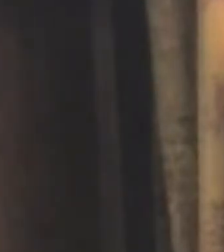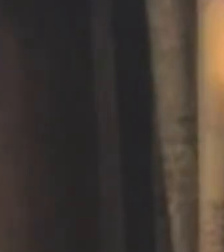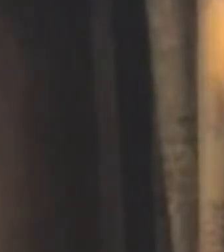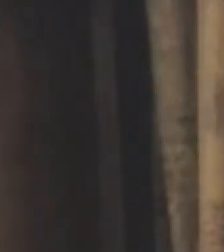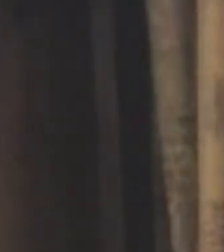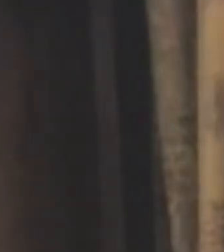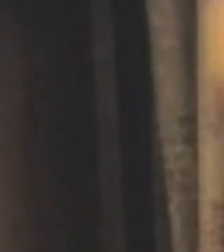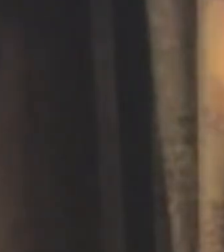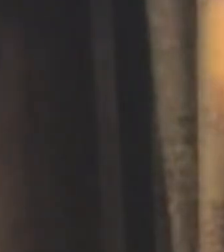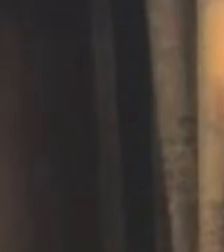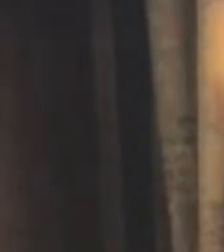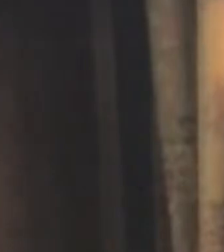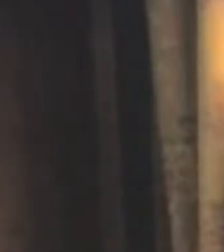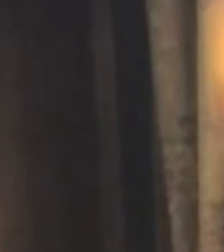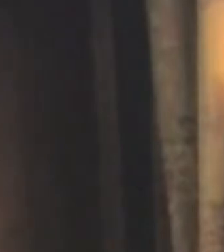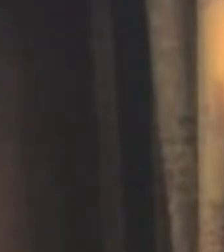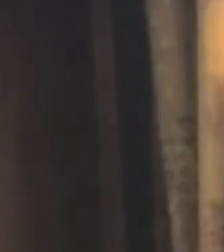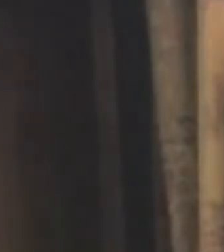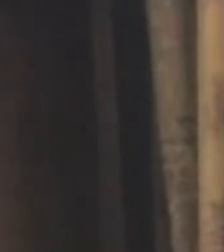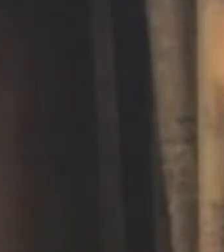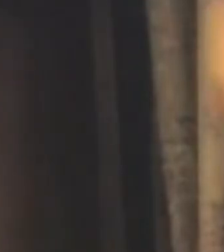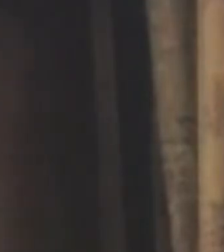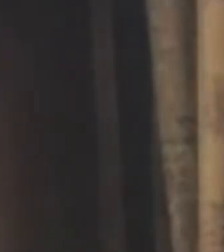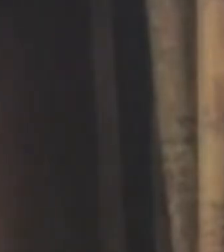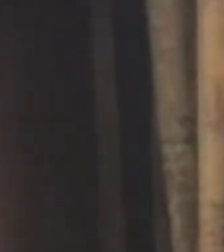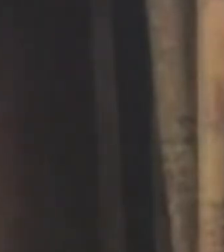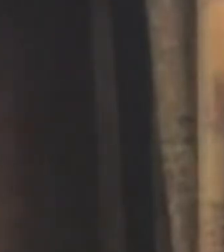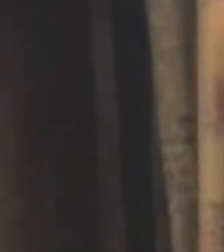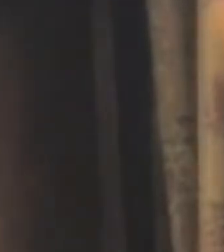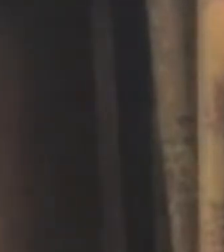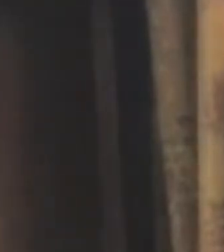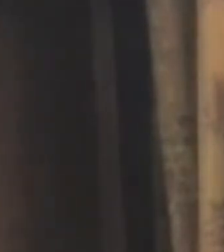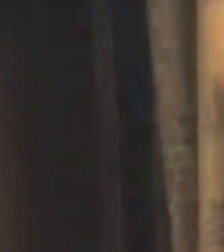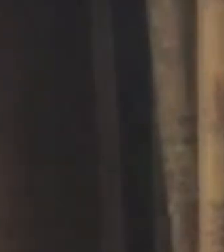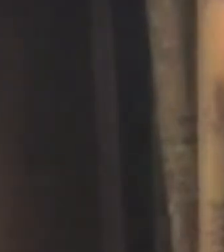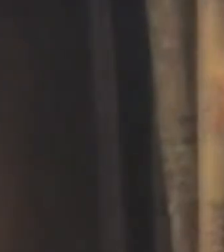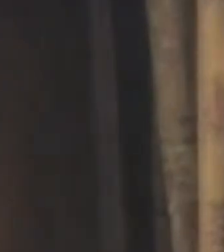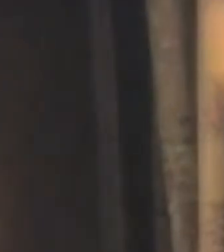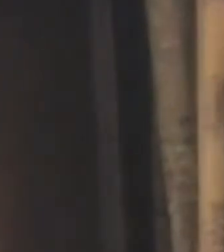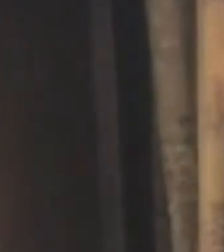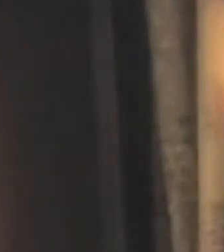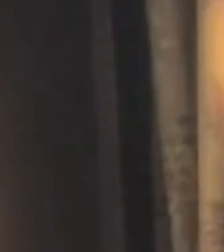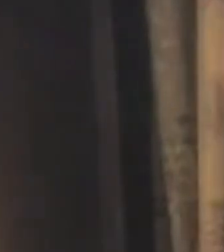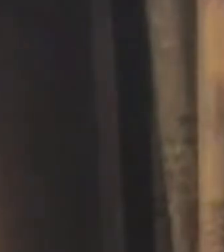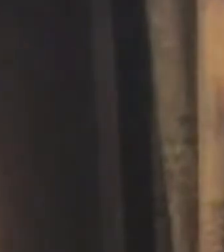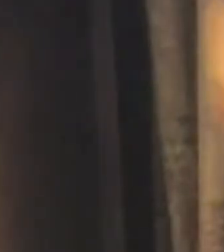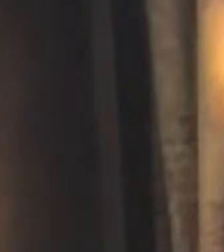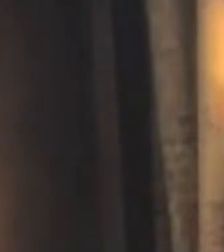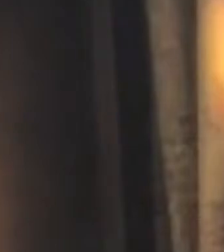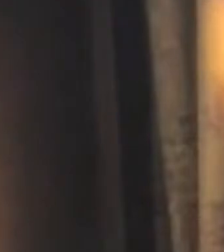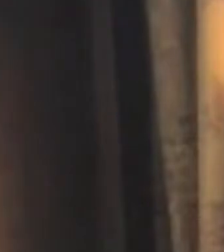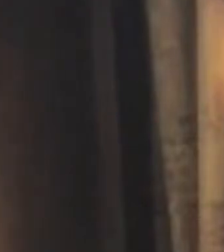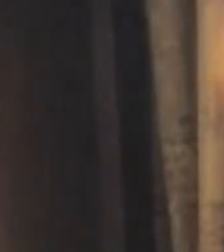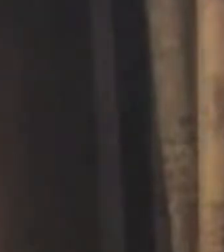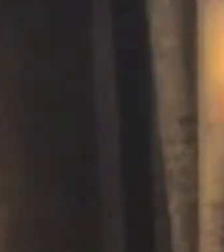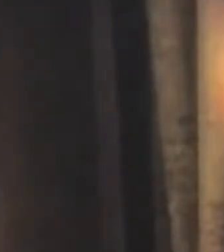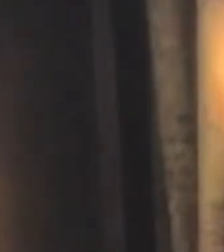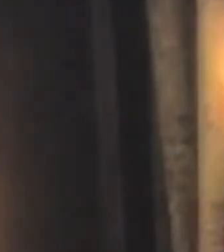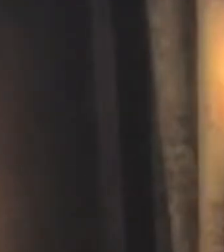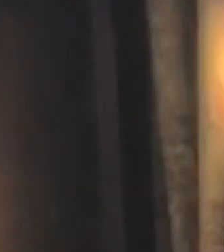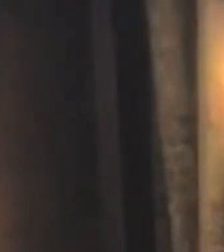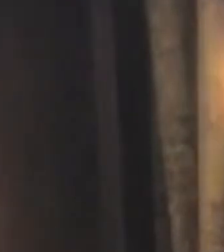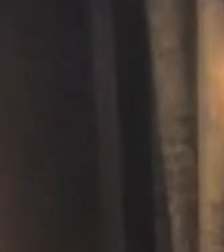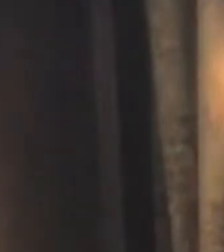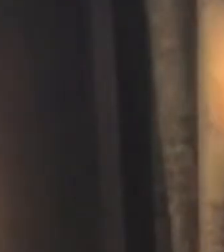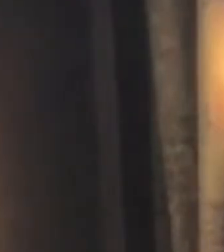booster. As the governor said, and what's been out from the CDC is from the Moderna vaccine and the